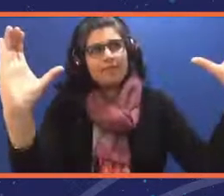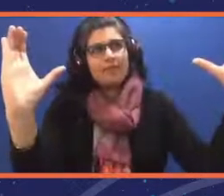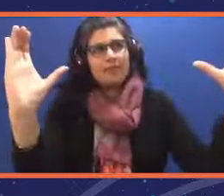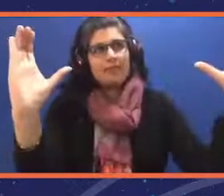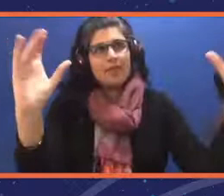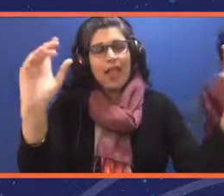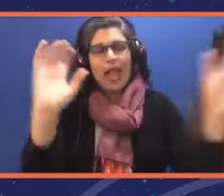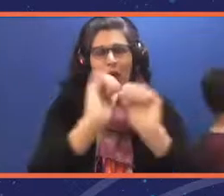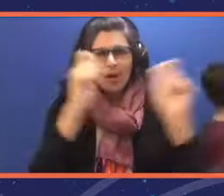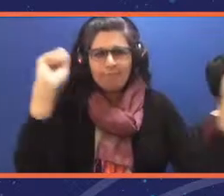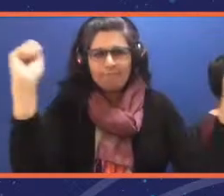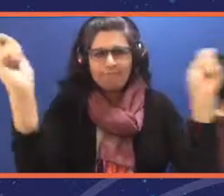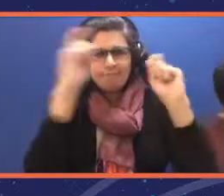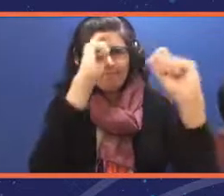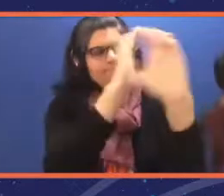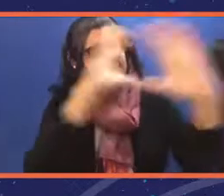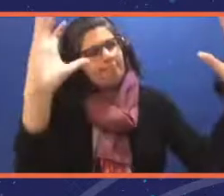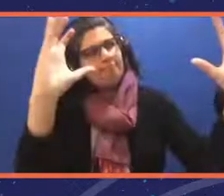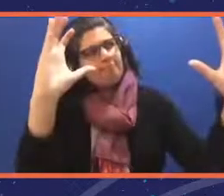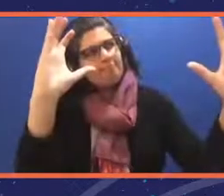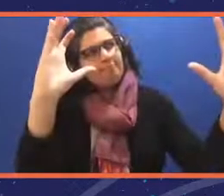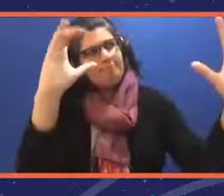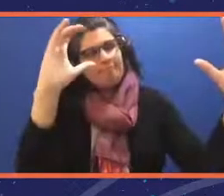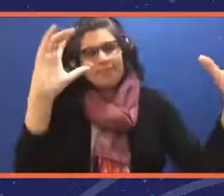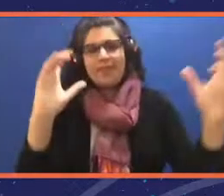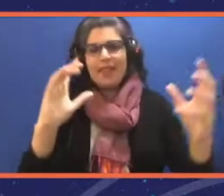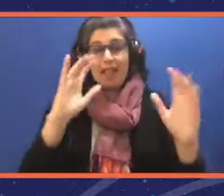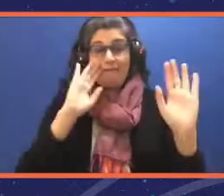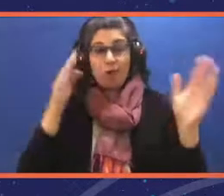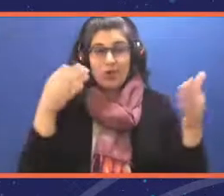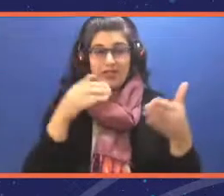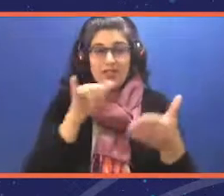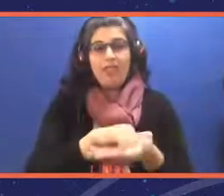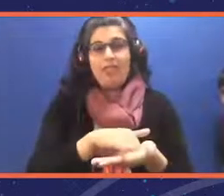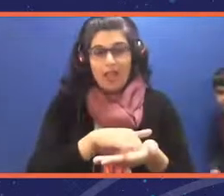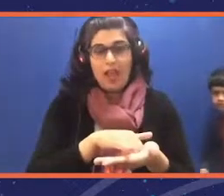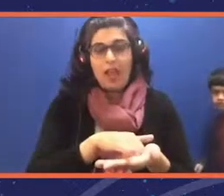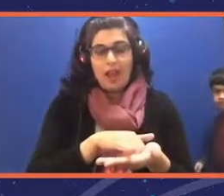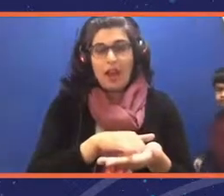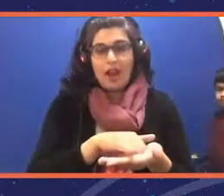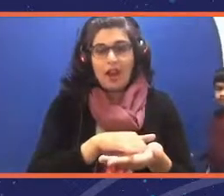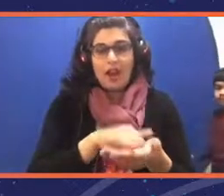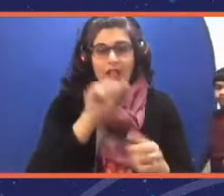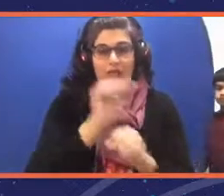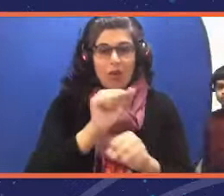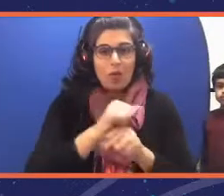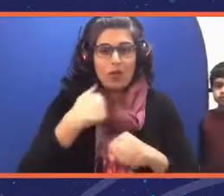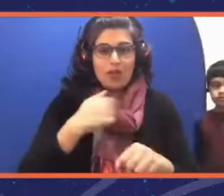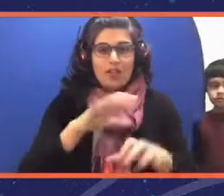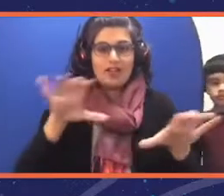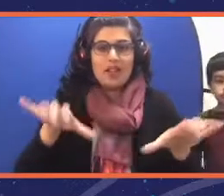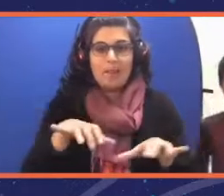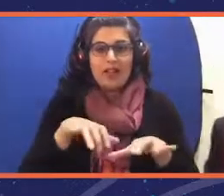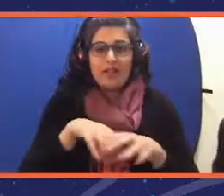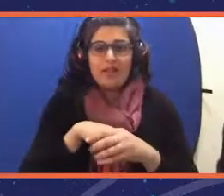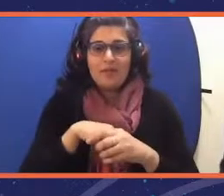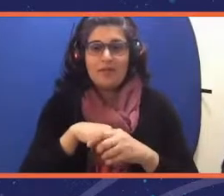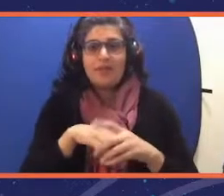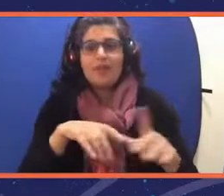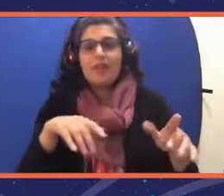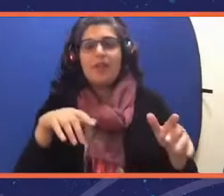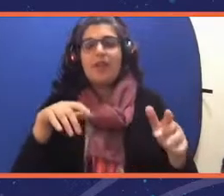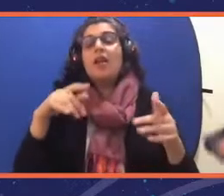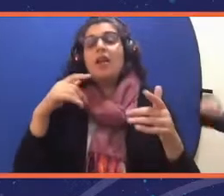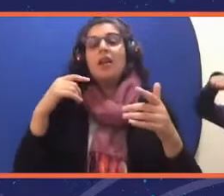and focusing on that and focusing on the folks that's doing that work, the work that's being done so that we can continue it